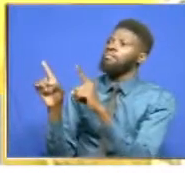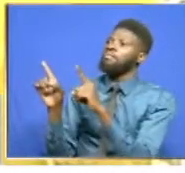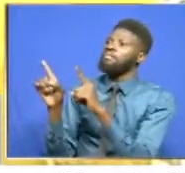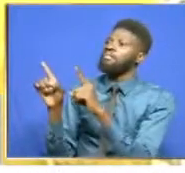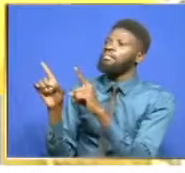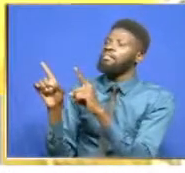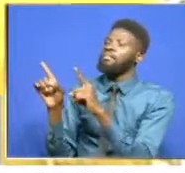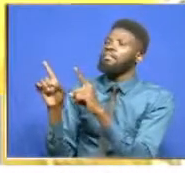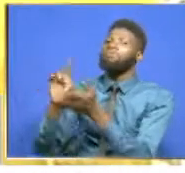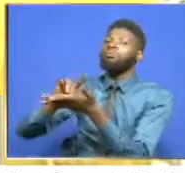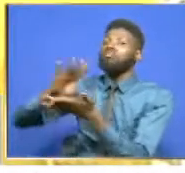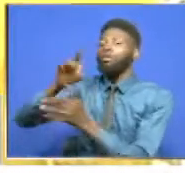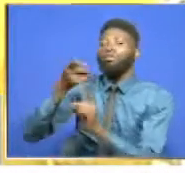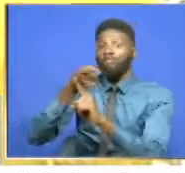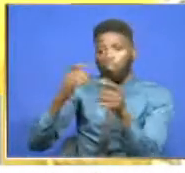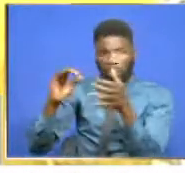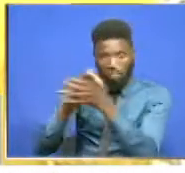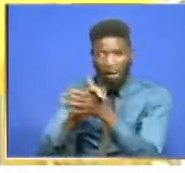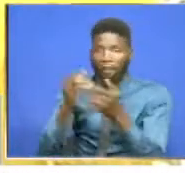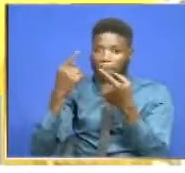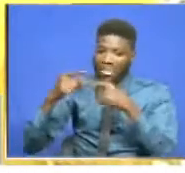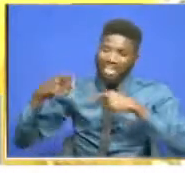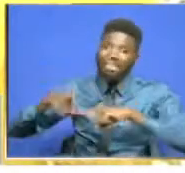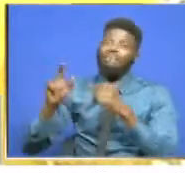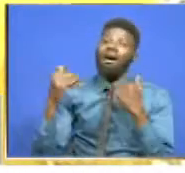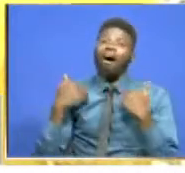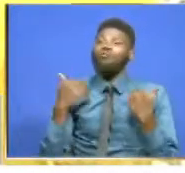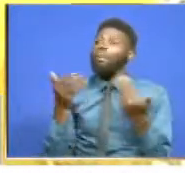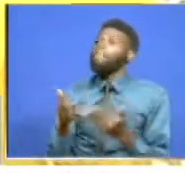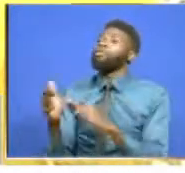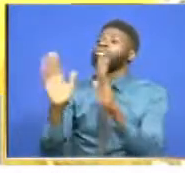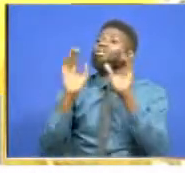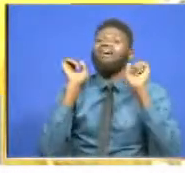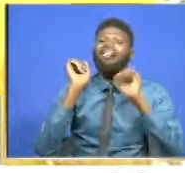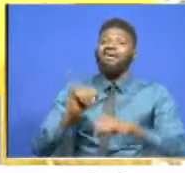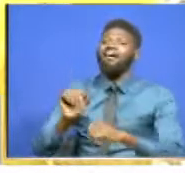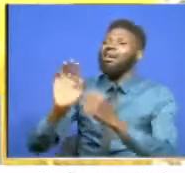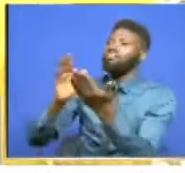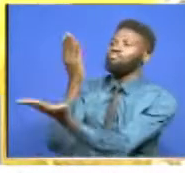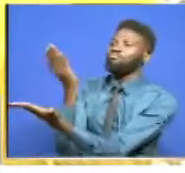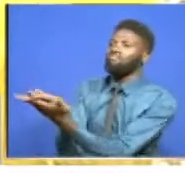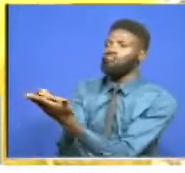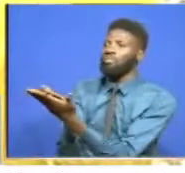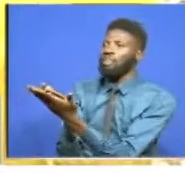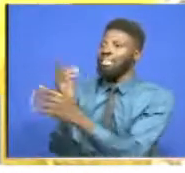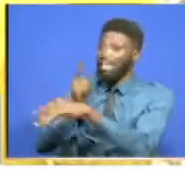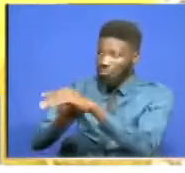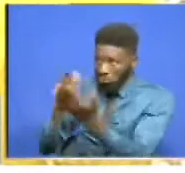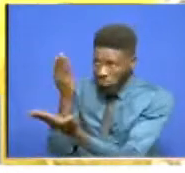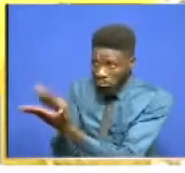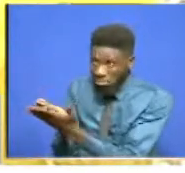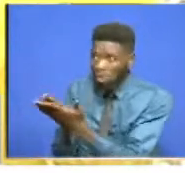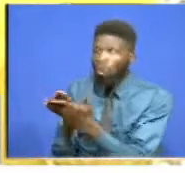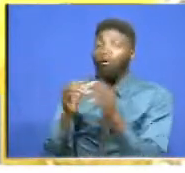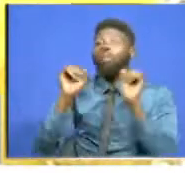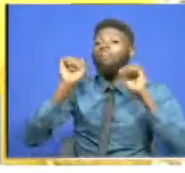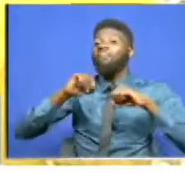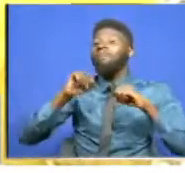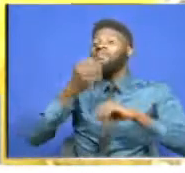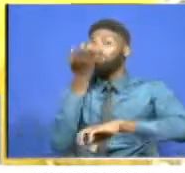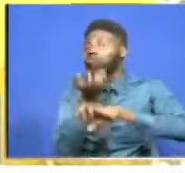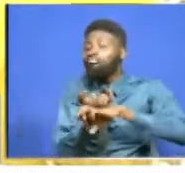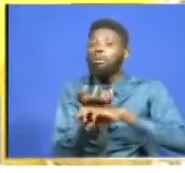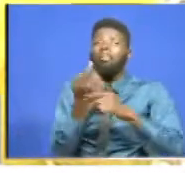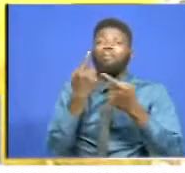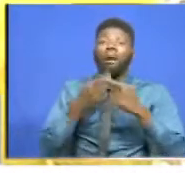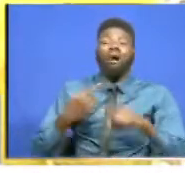expelled from the party, but they still have been given an opportunity to appeal. So maybe during the appeal, their case may be heard, and maybe we